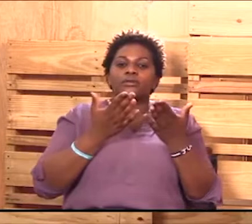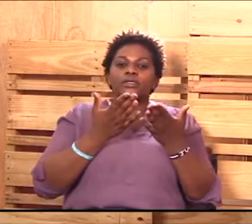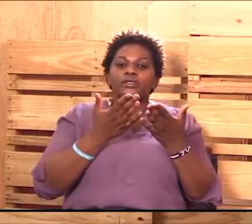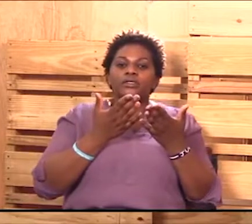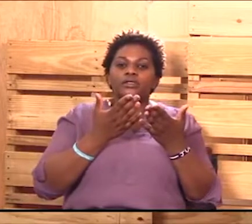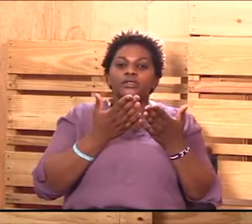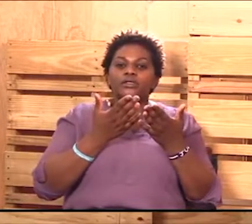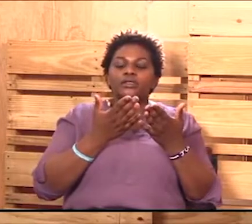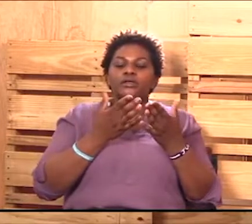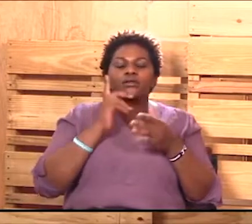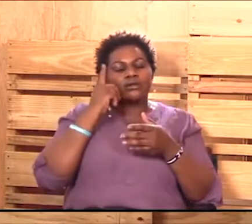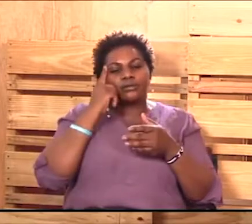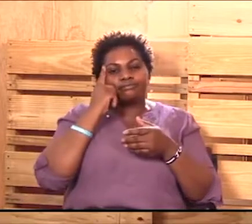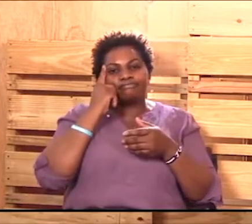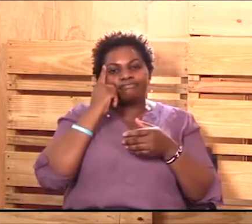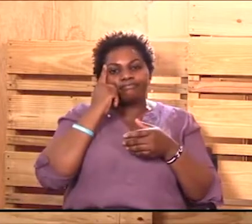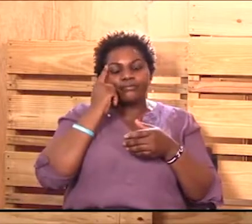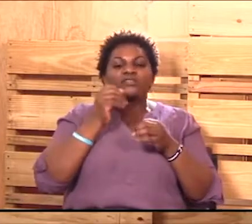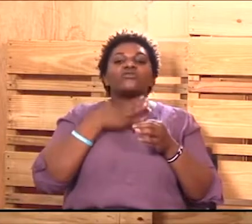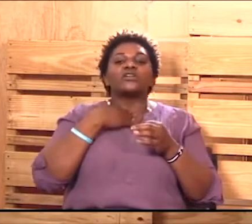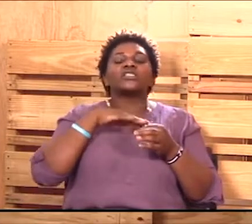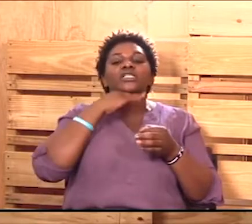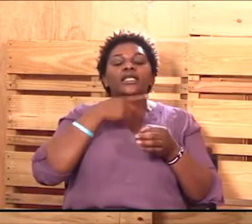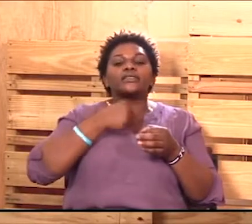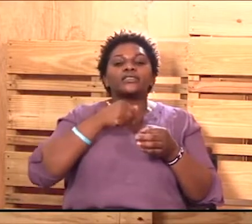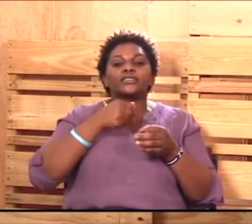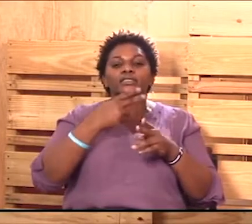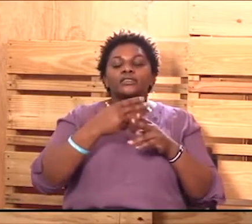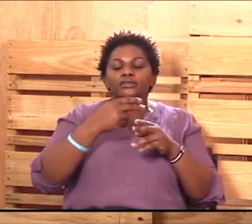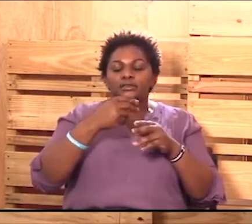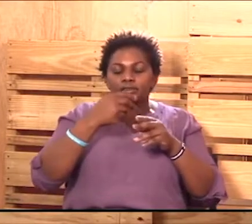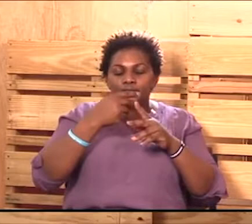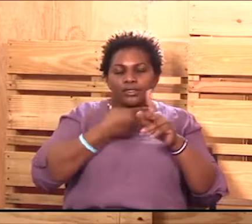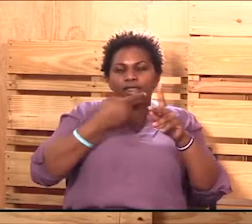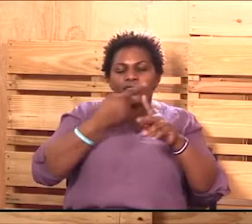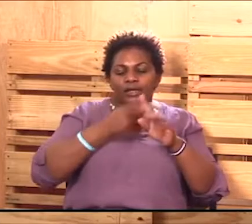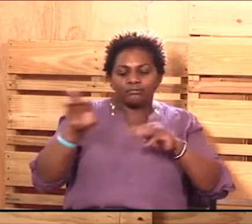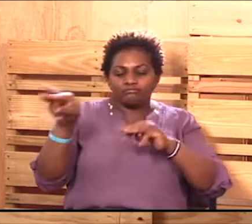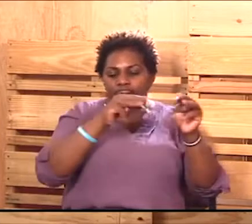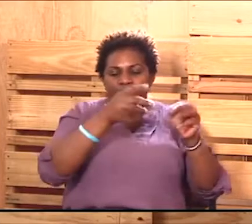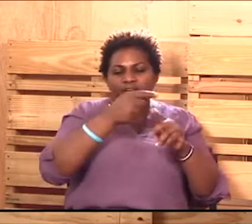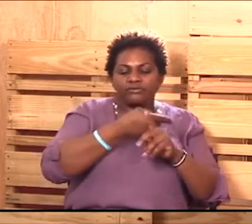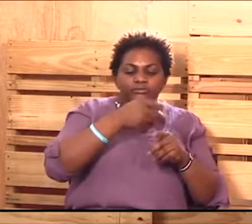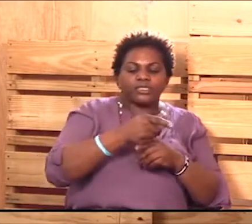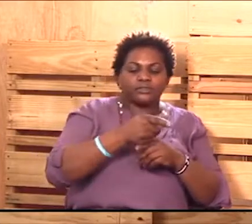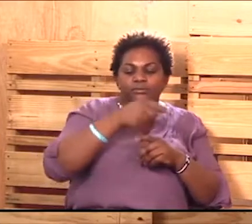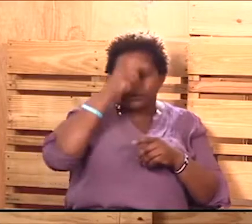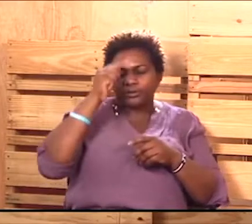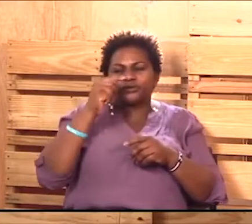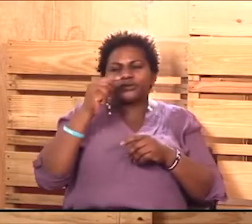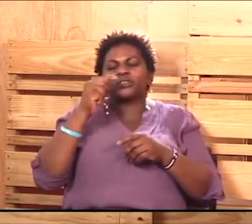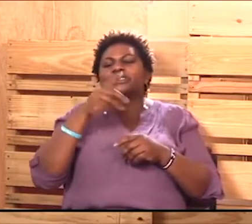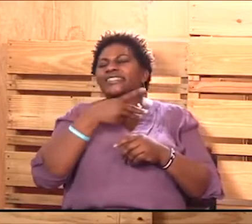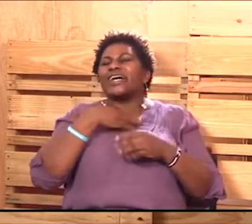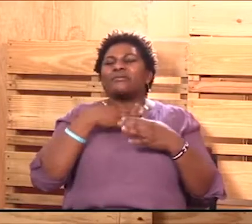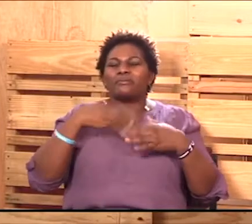know, maybe they were even thinking, you know, if you needed to kill us, you'd have killed us from where we were than bringing us here to start dying because of starvation. We've already